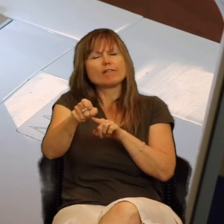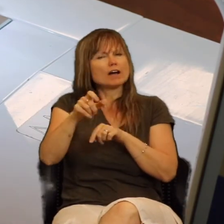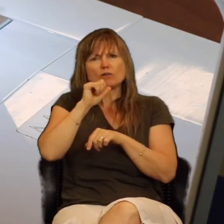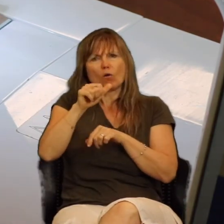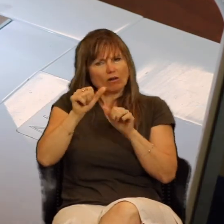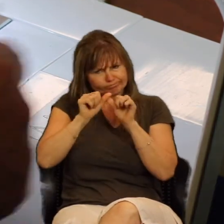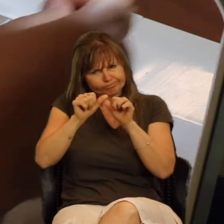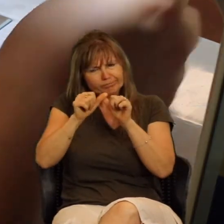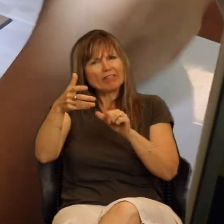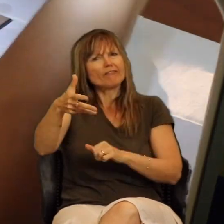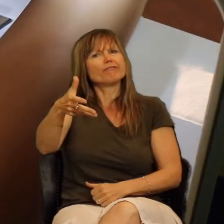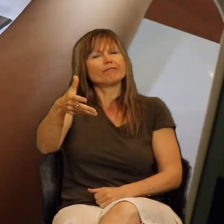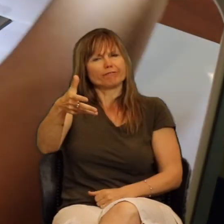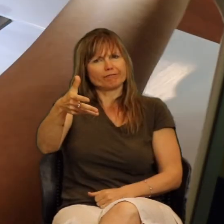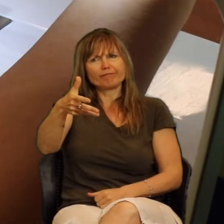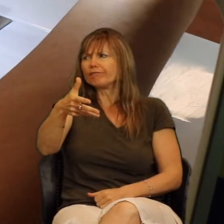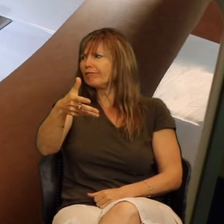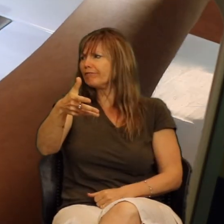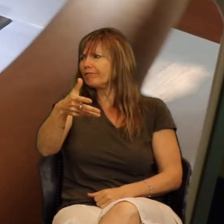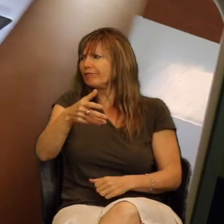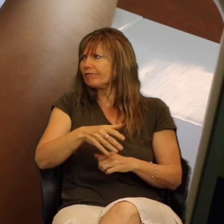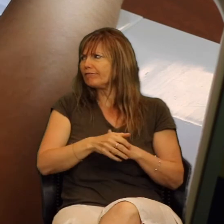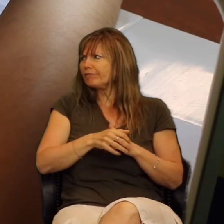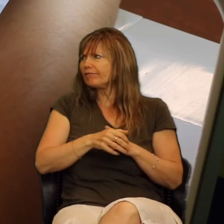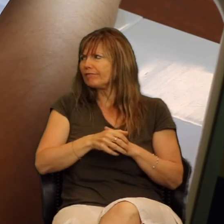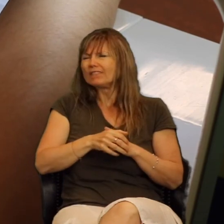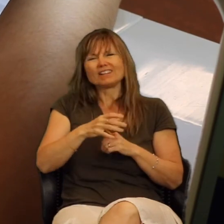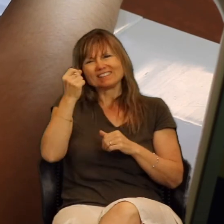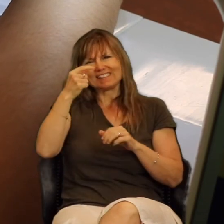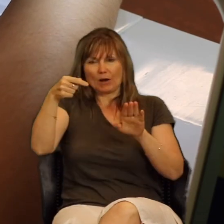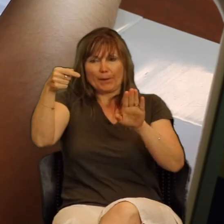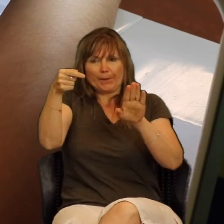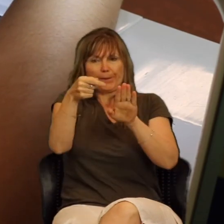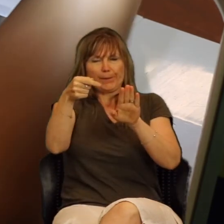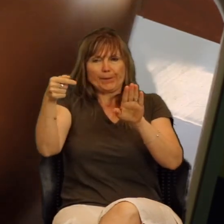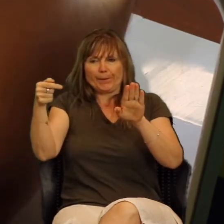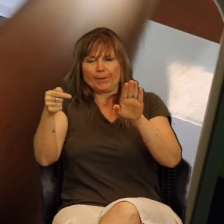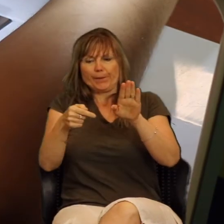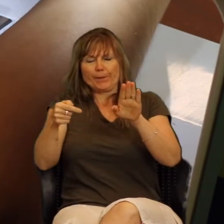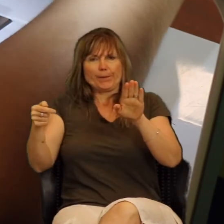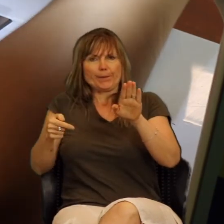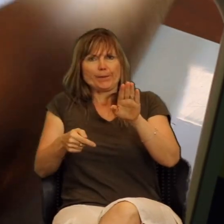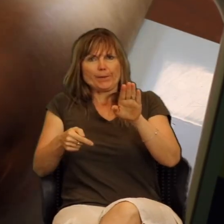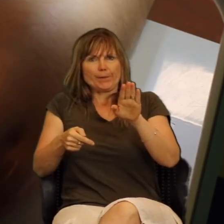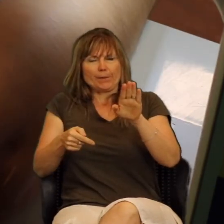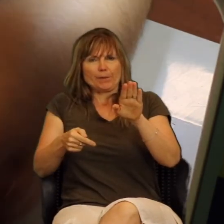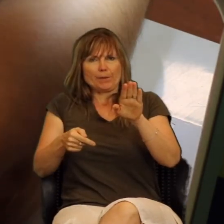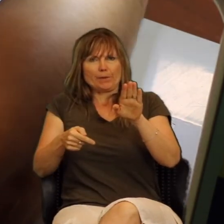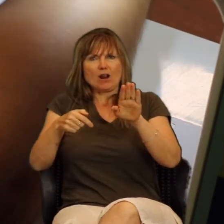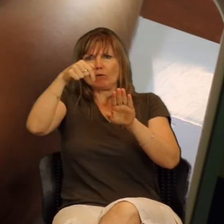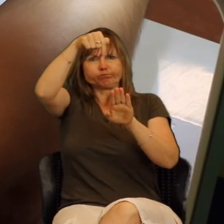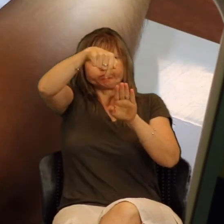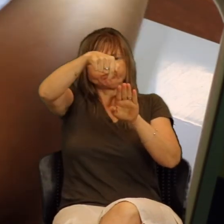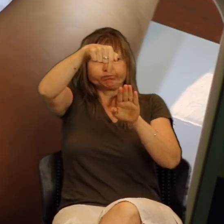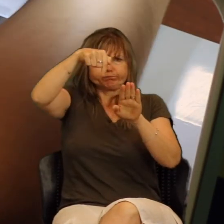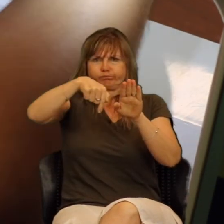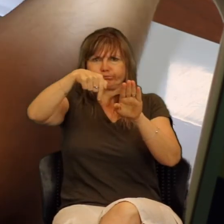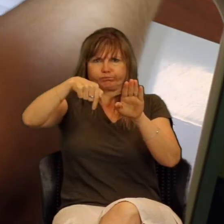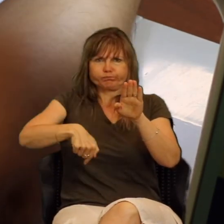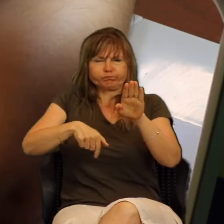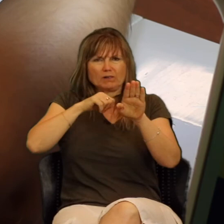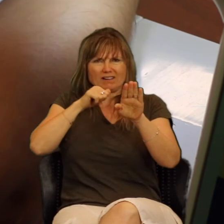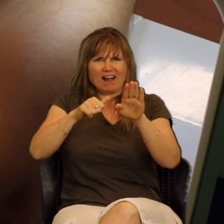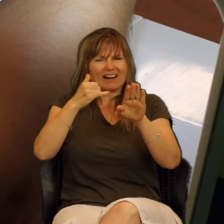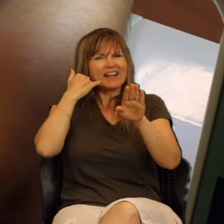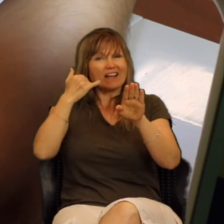them. I stick them in perpendicular to my seam, not parallel. If you do